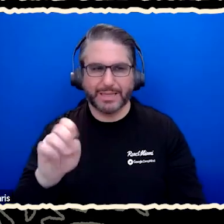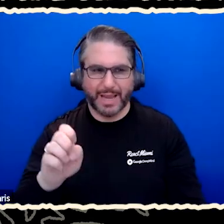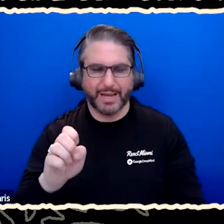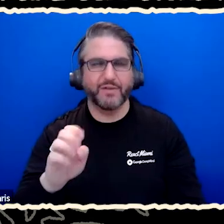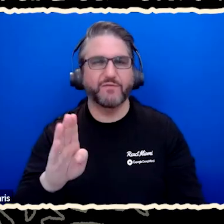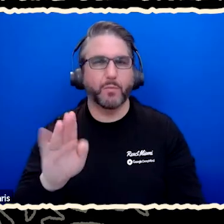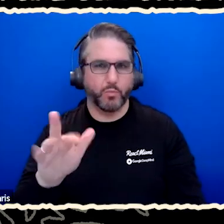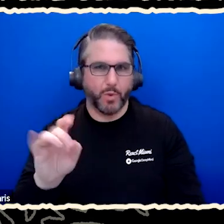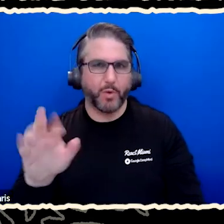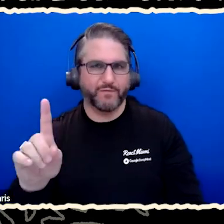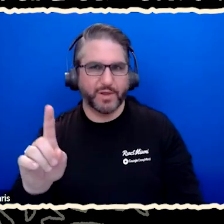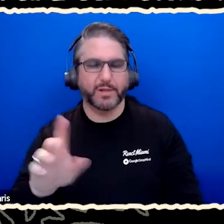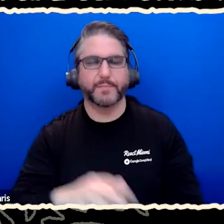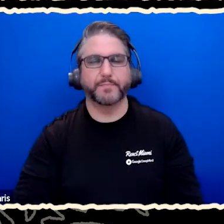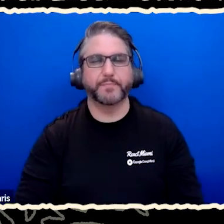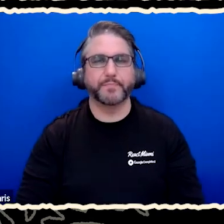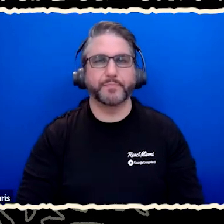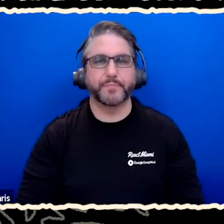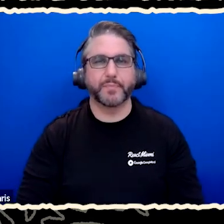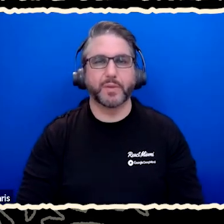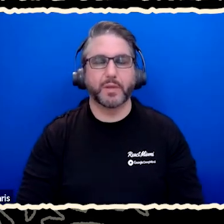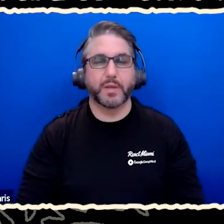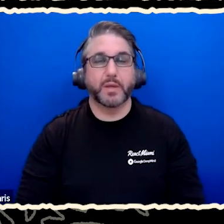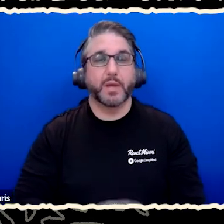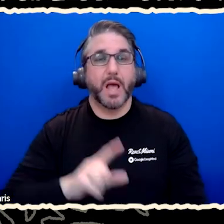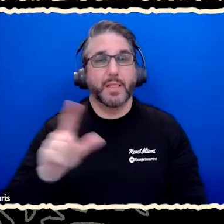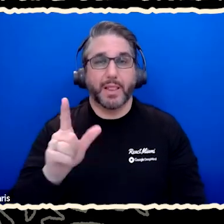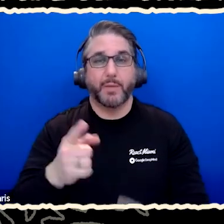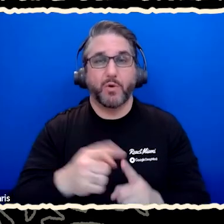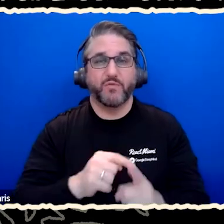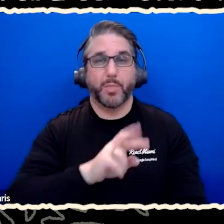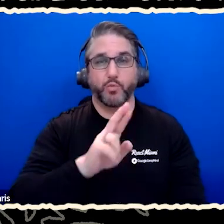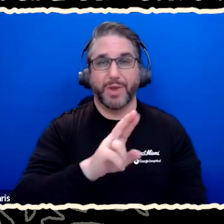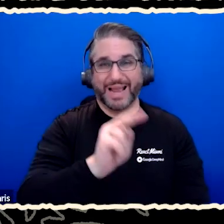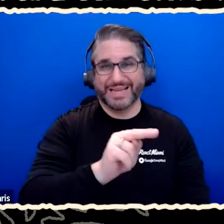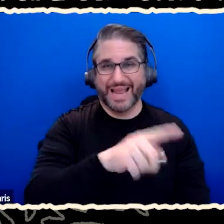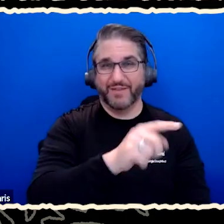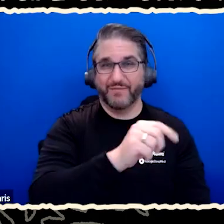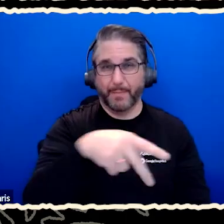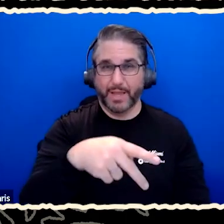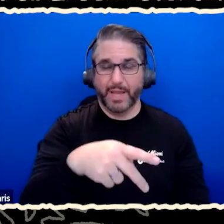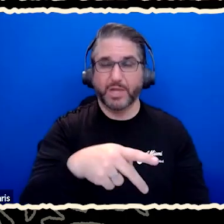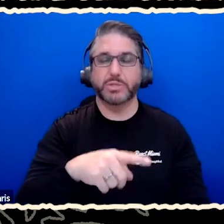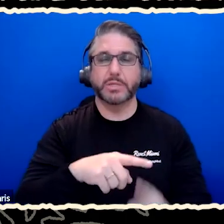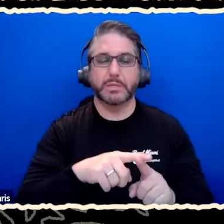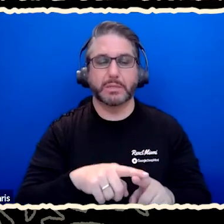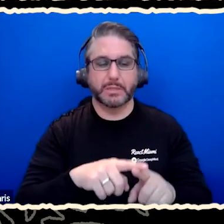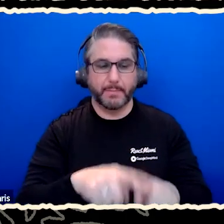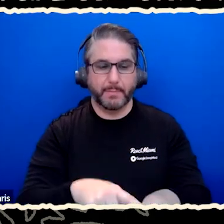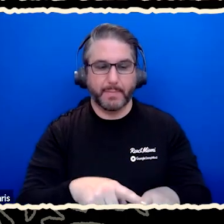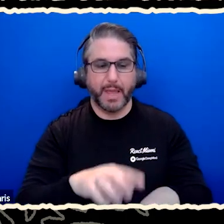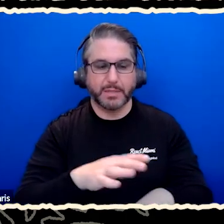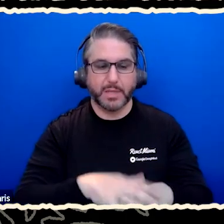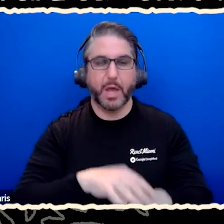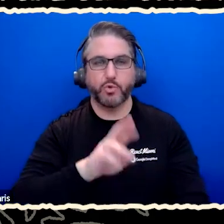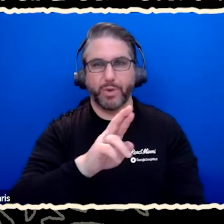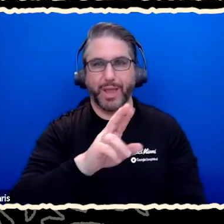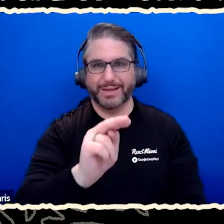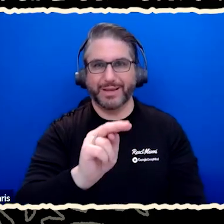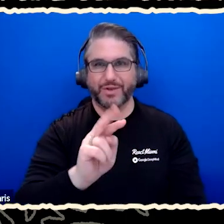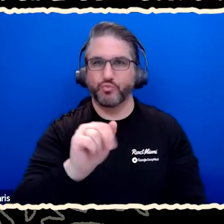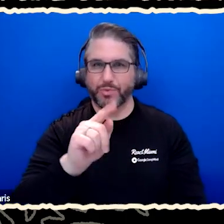So since the library that you produce from the React Native application depends on React Native, how should